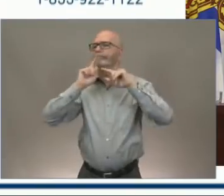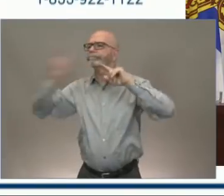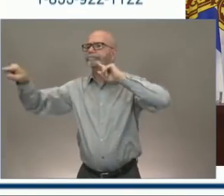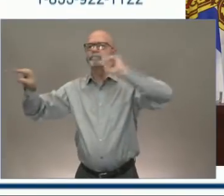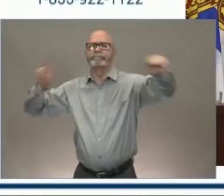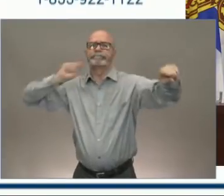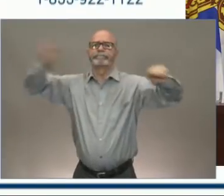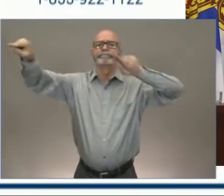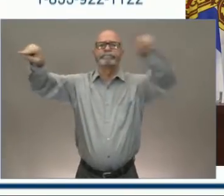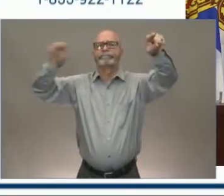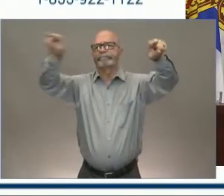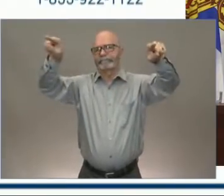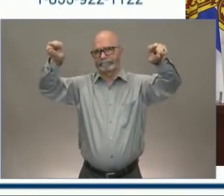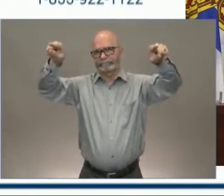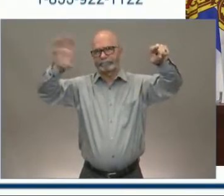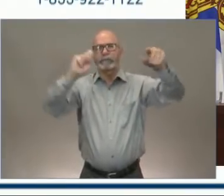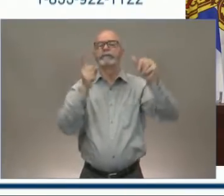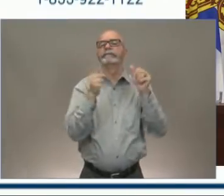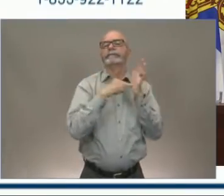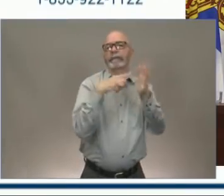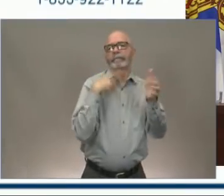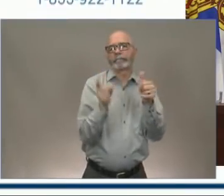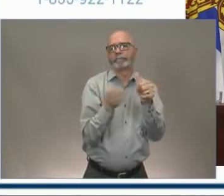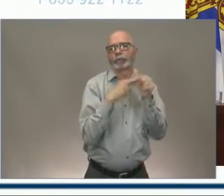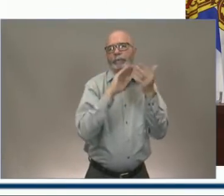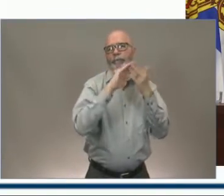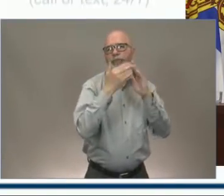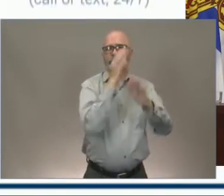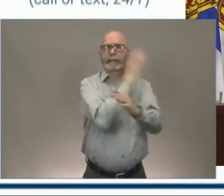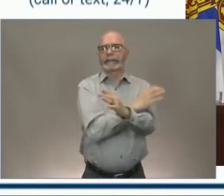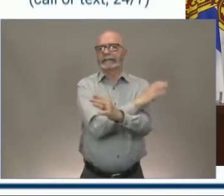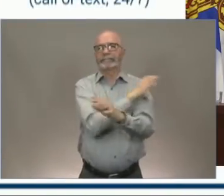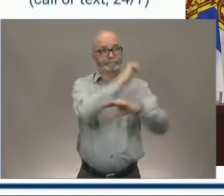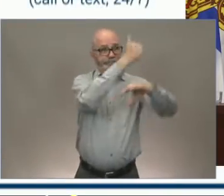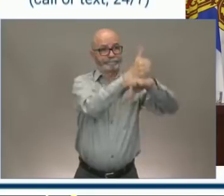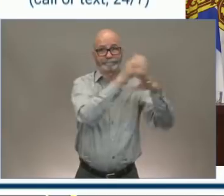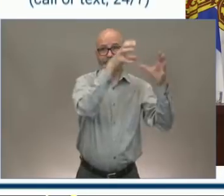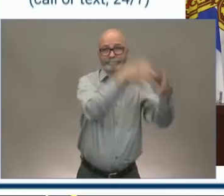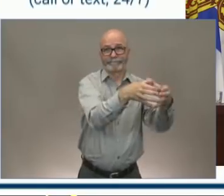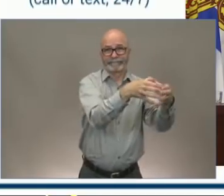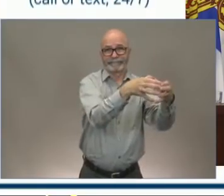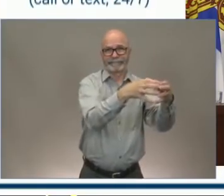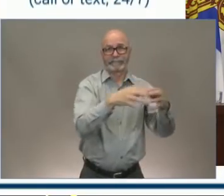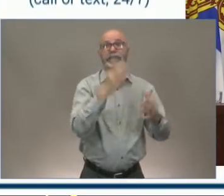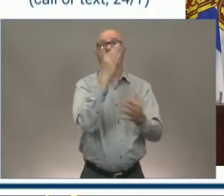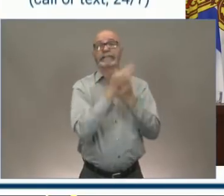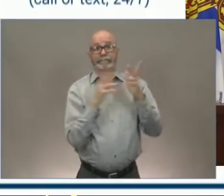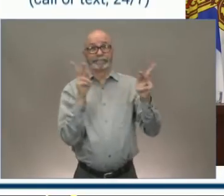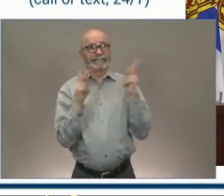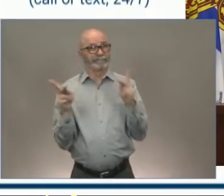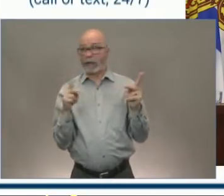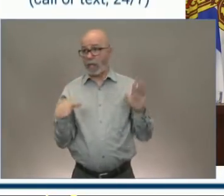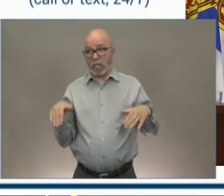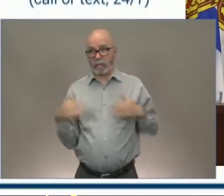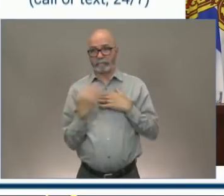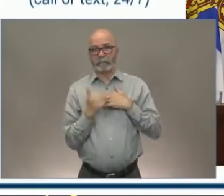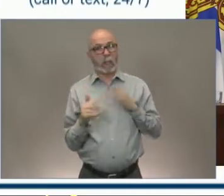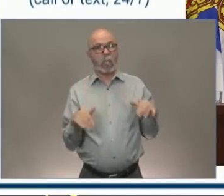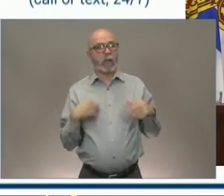community clinic. We learned today that 50 people jumped the queue who weren't invited to